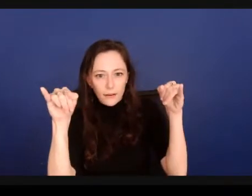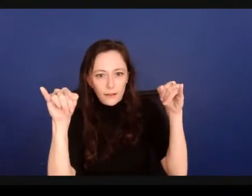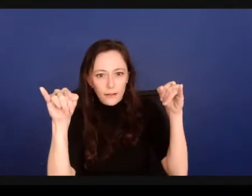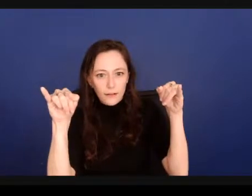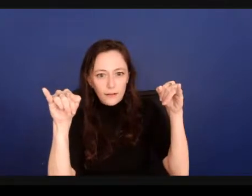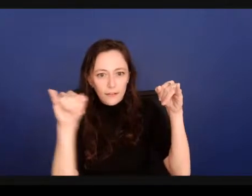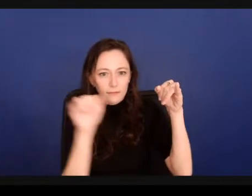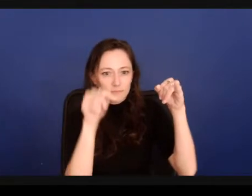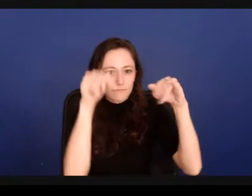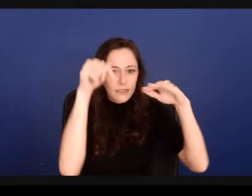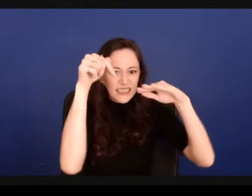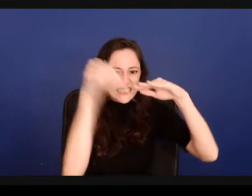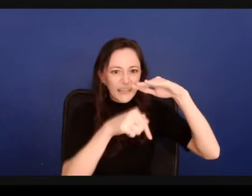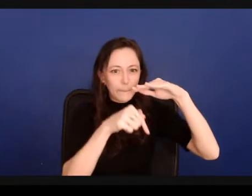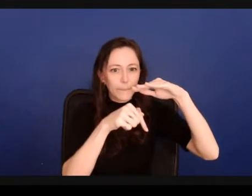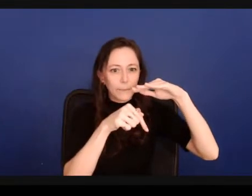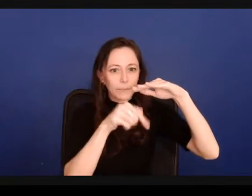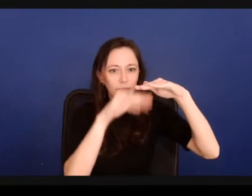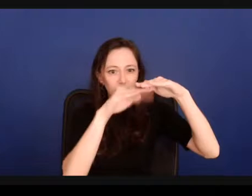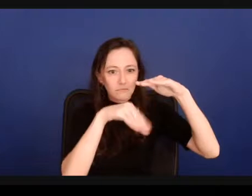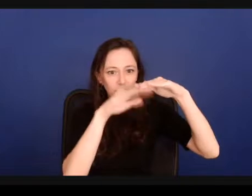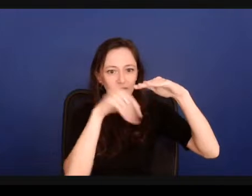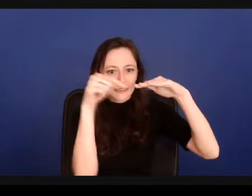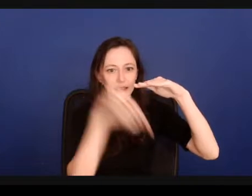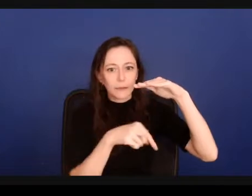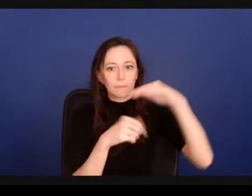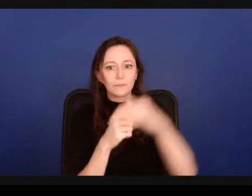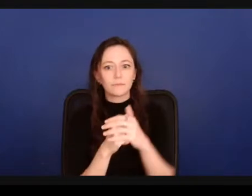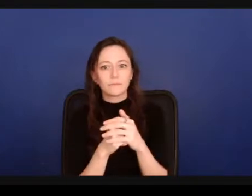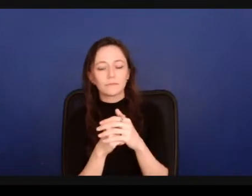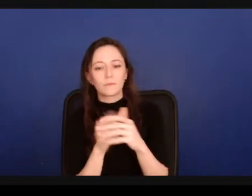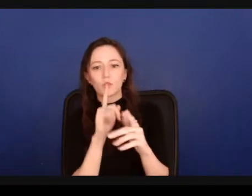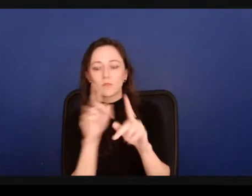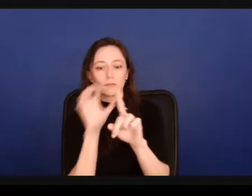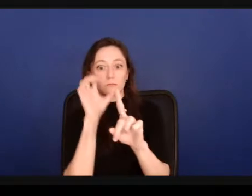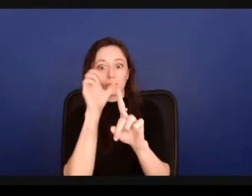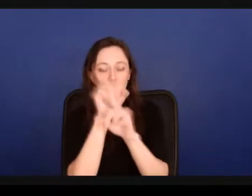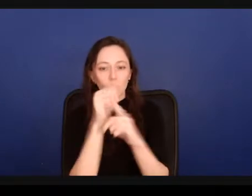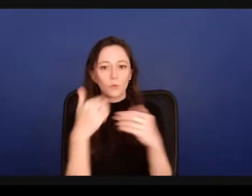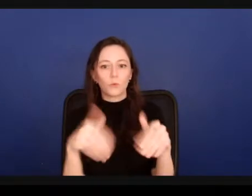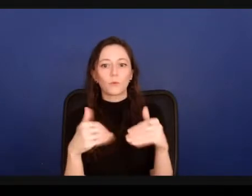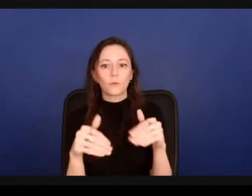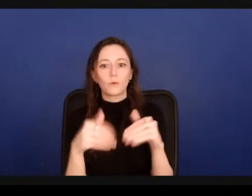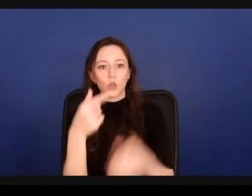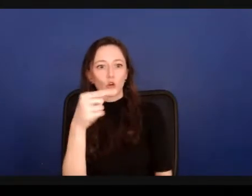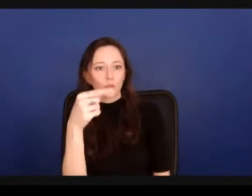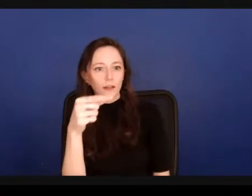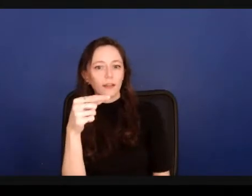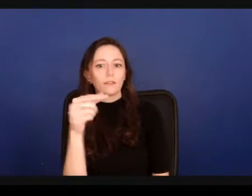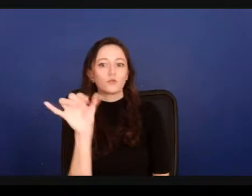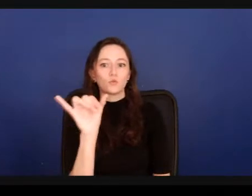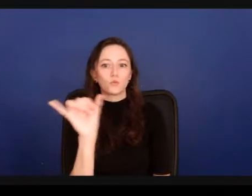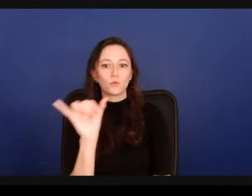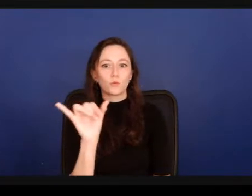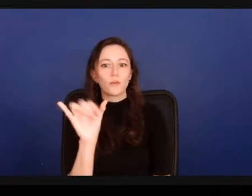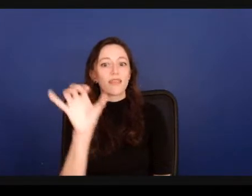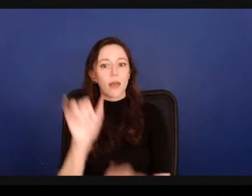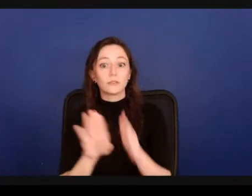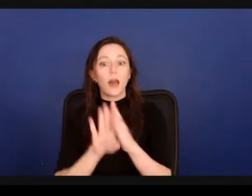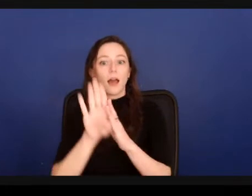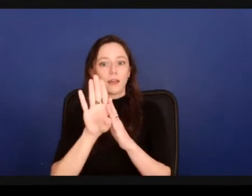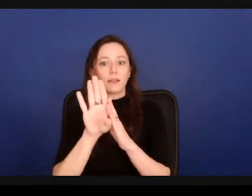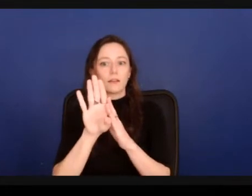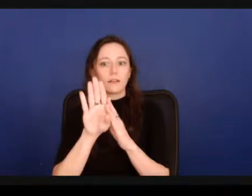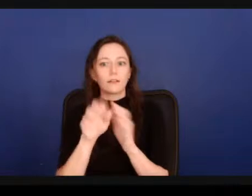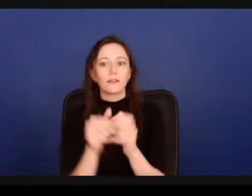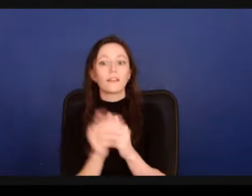that deeper stuff here where it really picked up with these green ones through here as well. And that was the height of it. And since